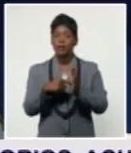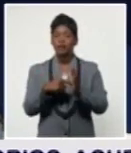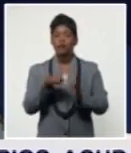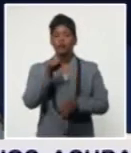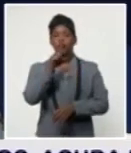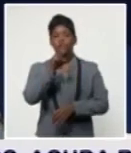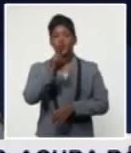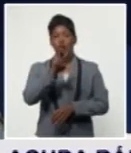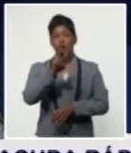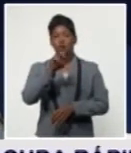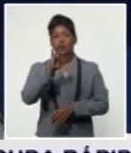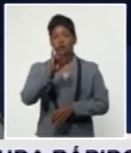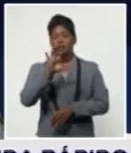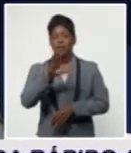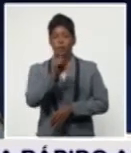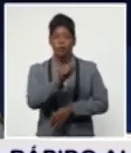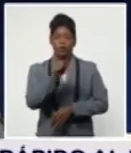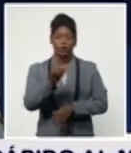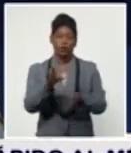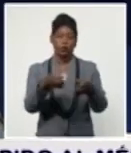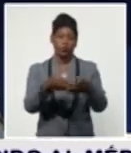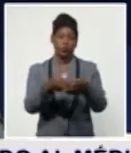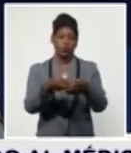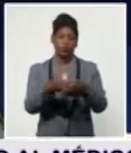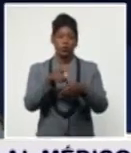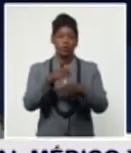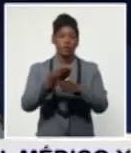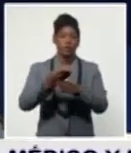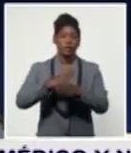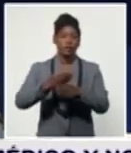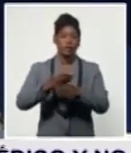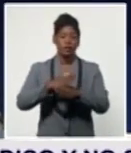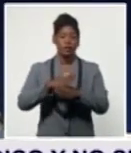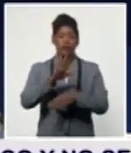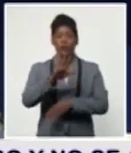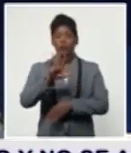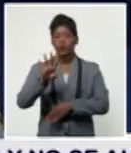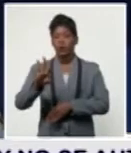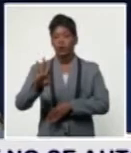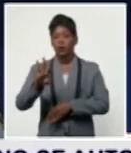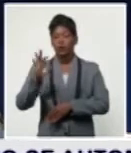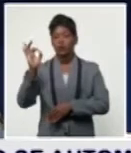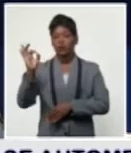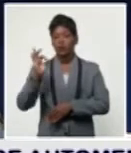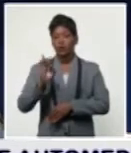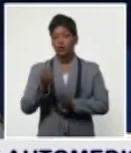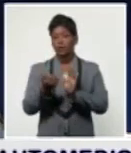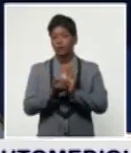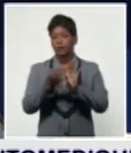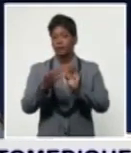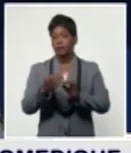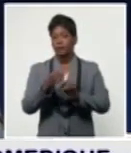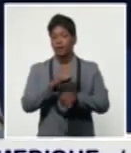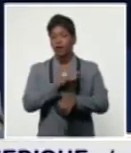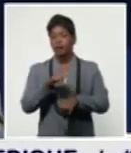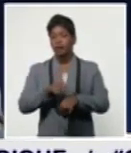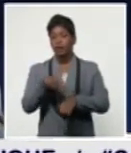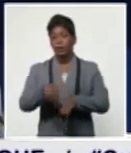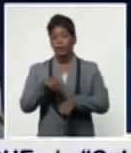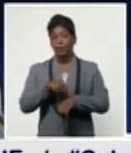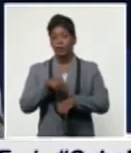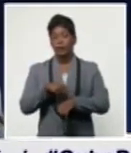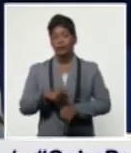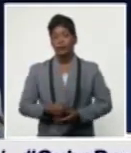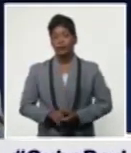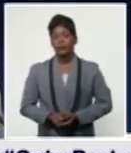cumulative of 1,265 people, that is 54% in the evolution of the pandemic in Cuba, who have